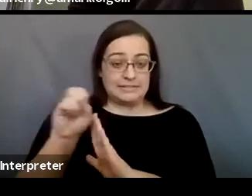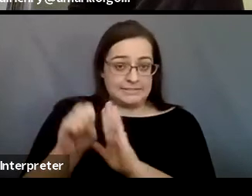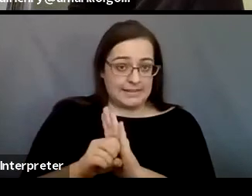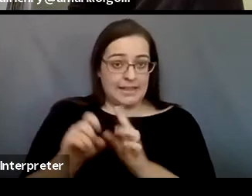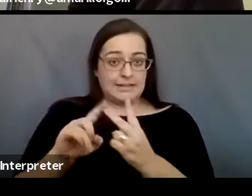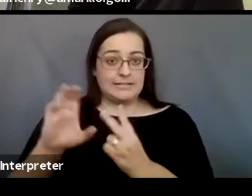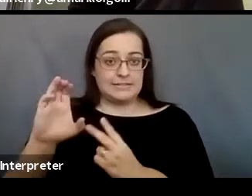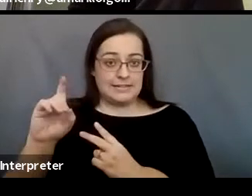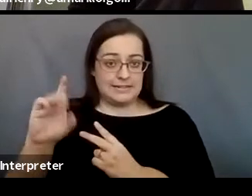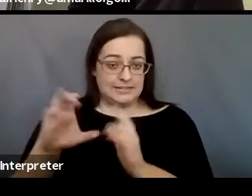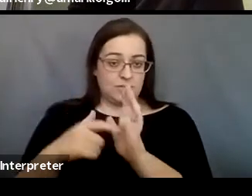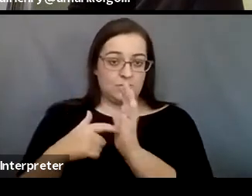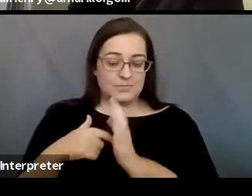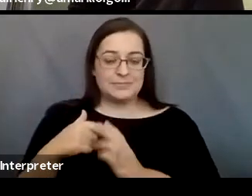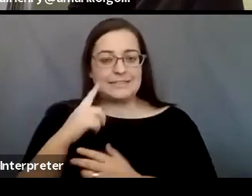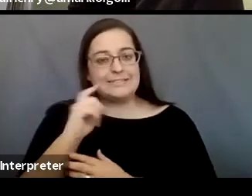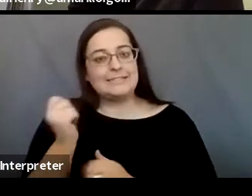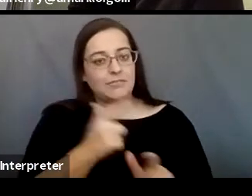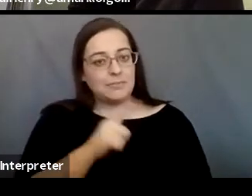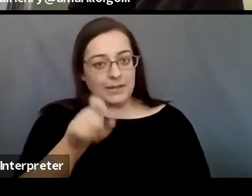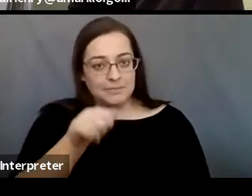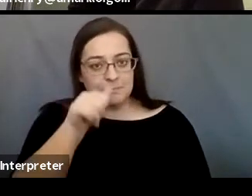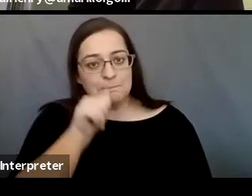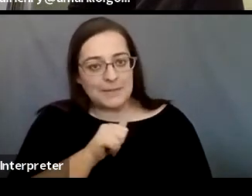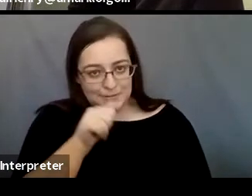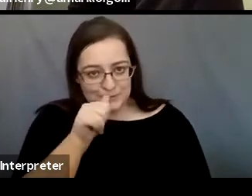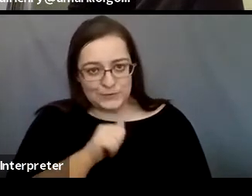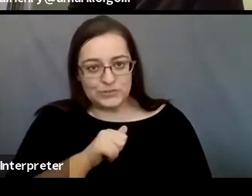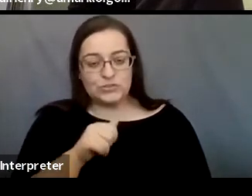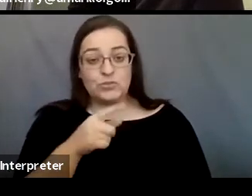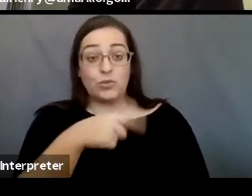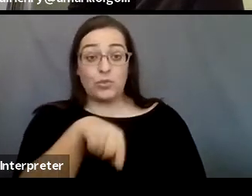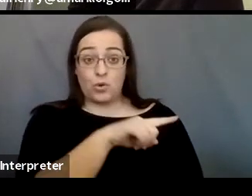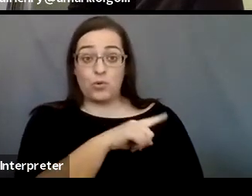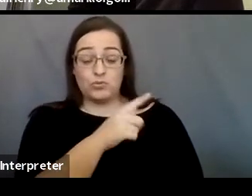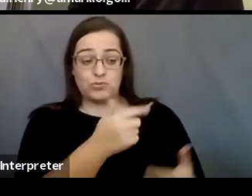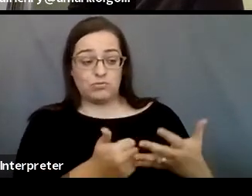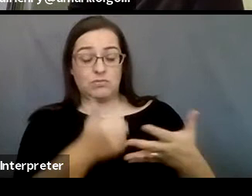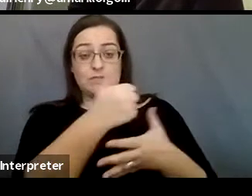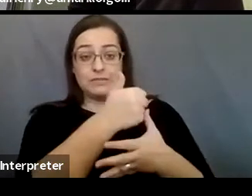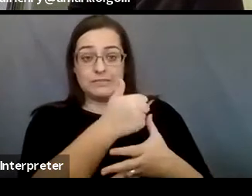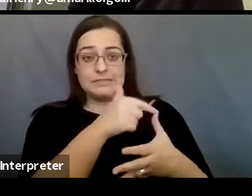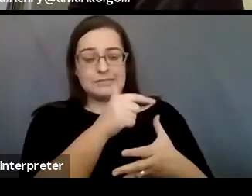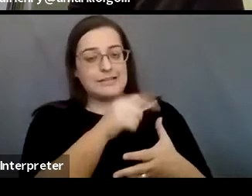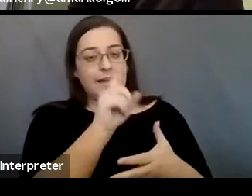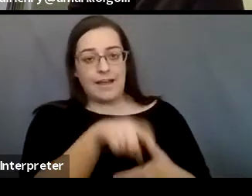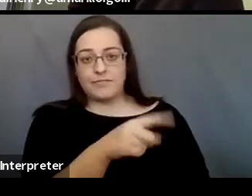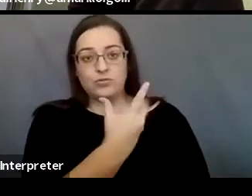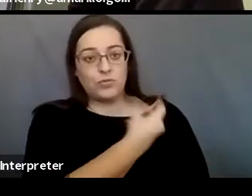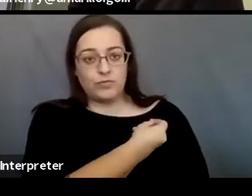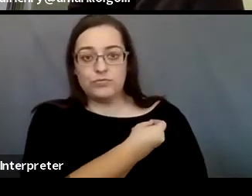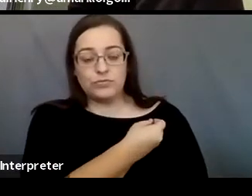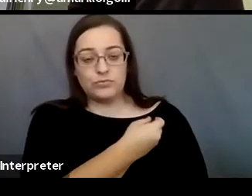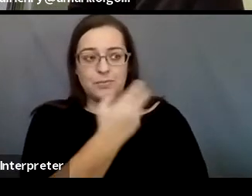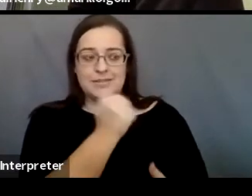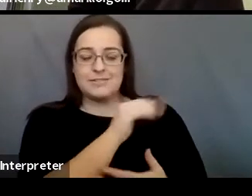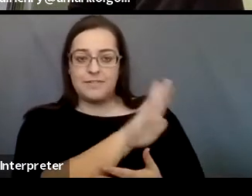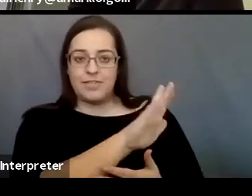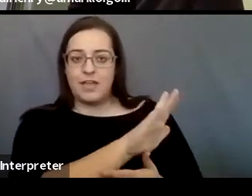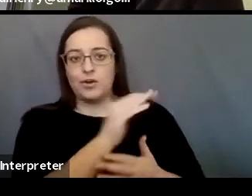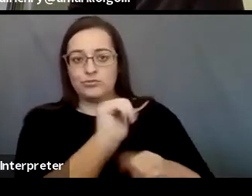And I think everyone's going to need to be patient because those identified as priorities are going to have to get those first because of those vital roles that they're